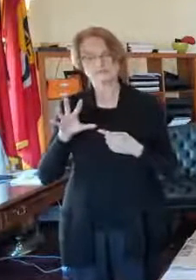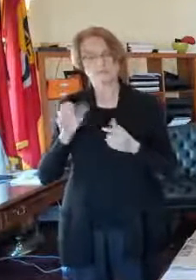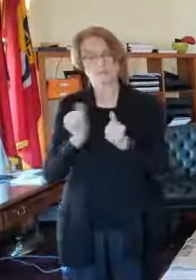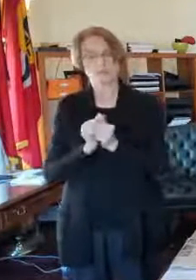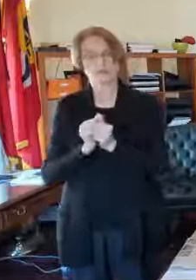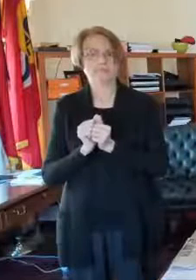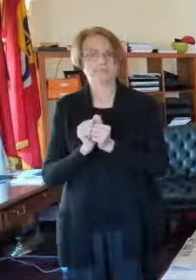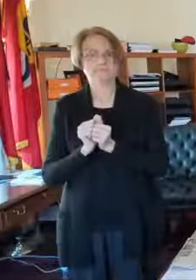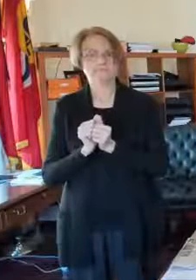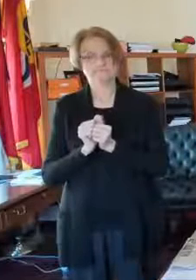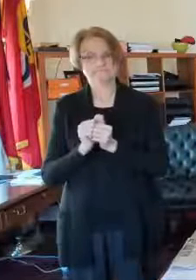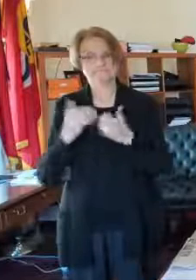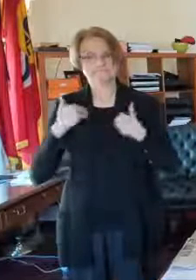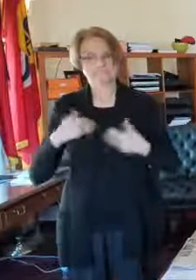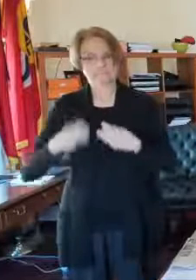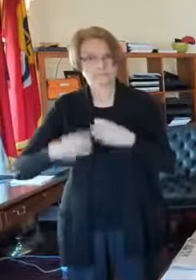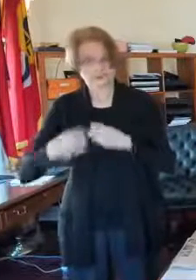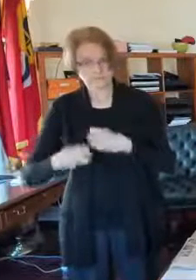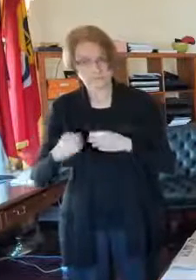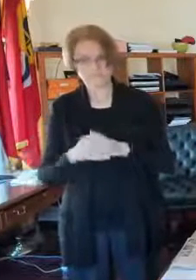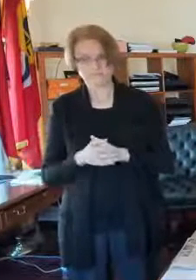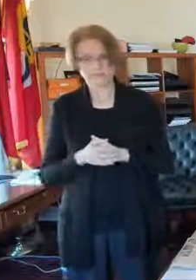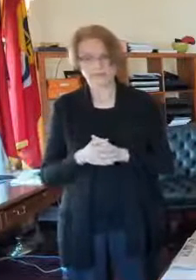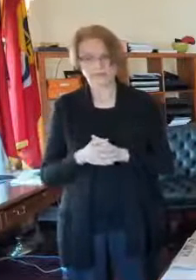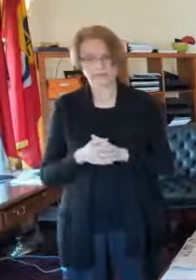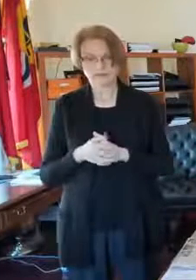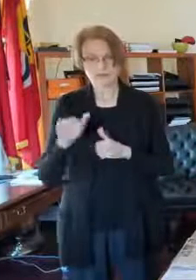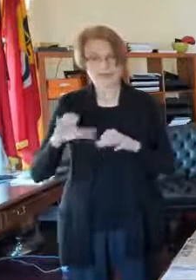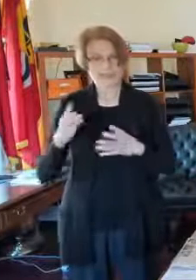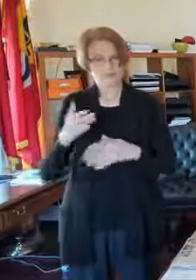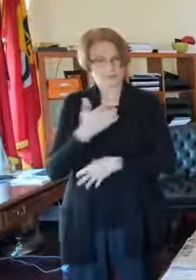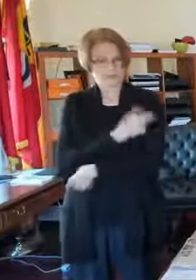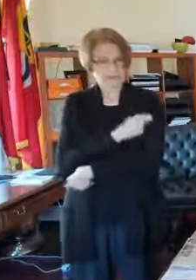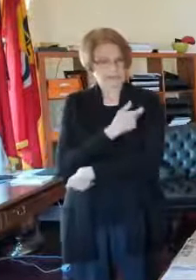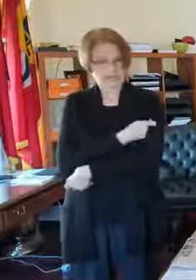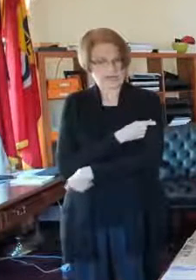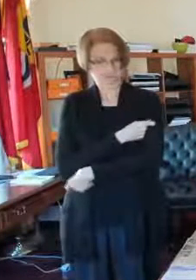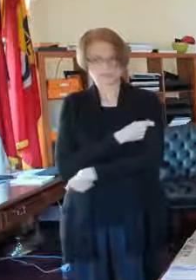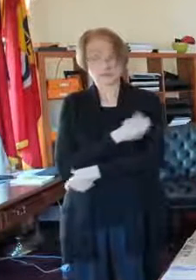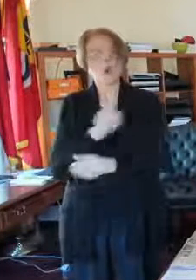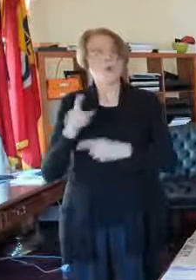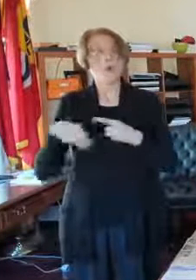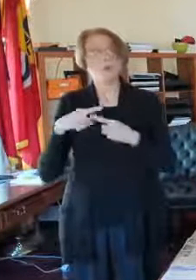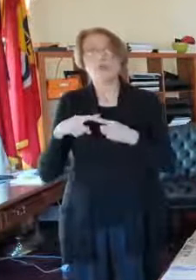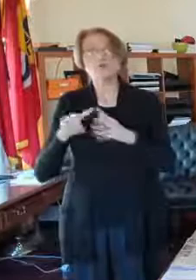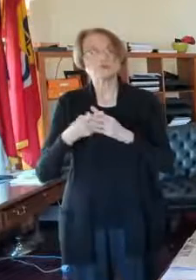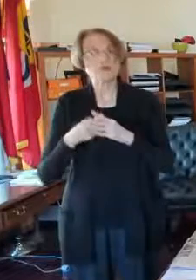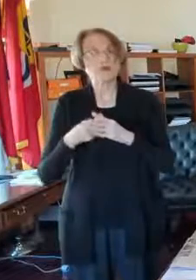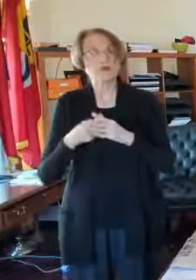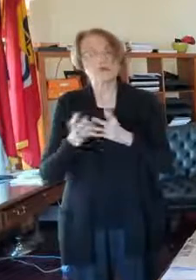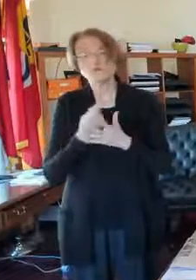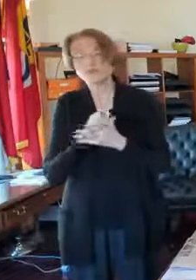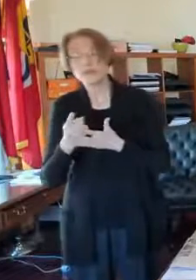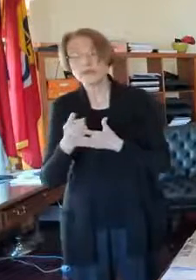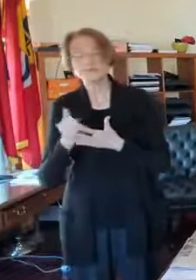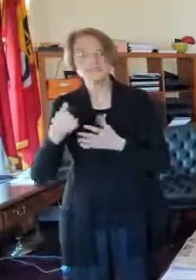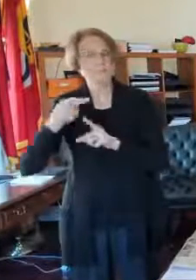health conditions. Mm-hmm. Asking about vaccinations for that group, do you think it's weeks or months?